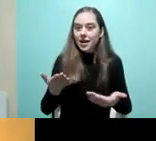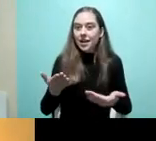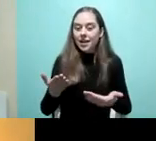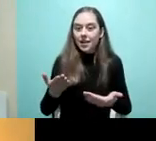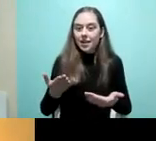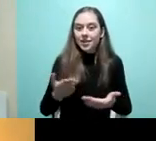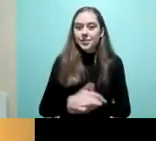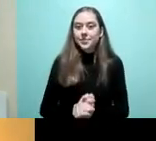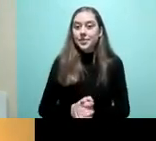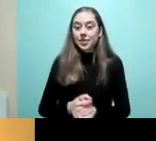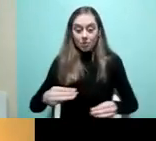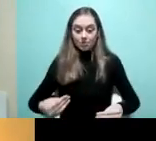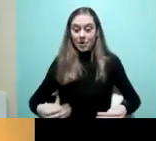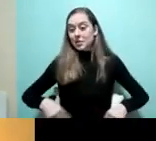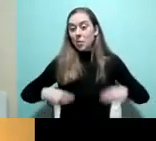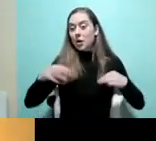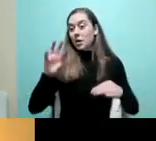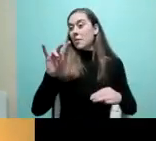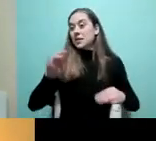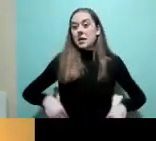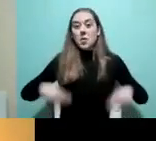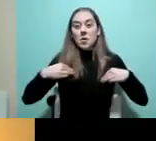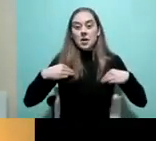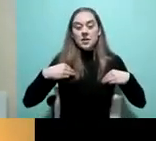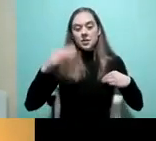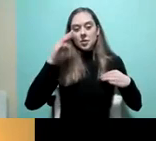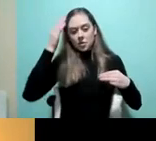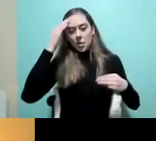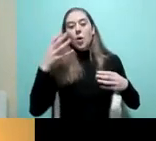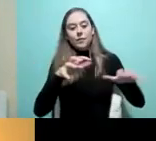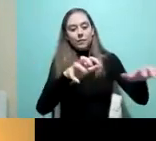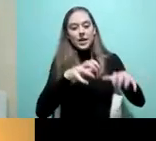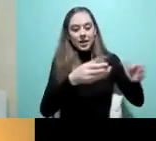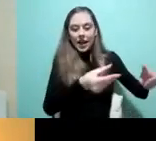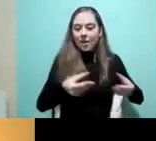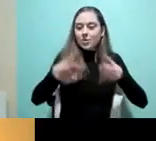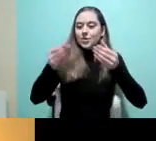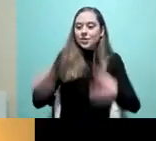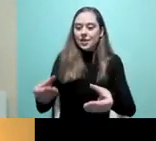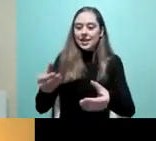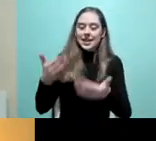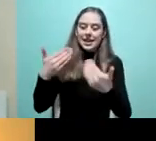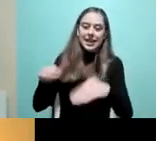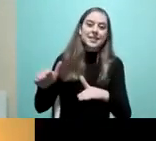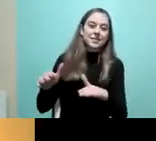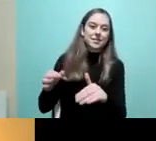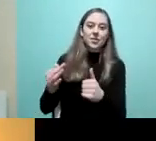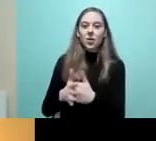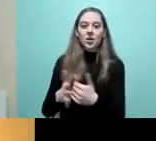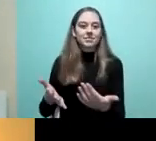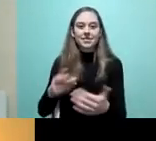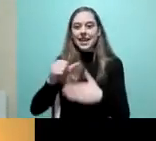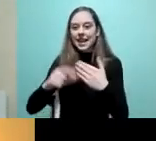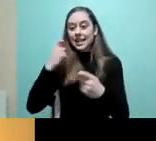portion out of the freezer, leave it on the counter, and then into the microwave, and you know, in a couple of minutes you're